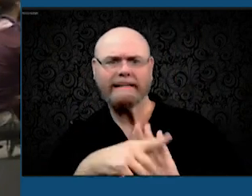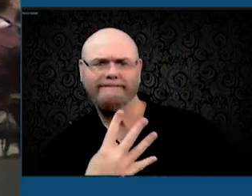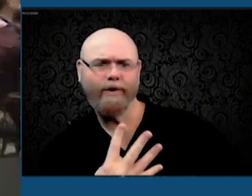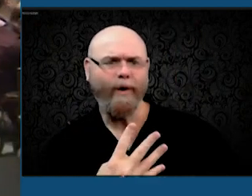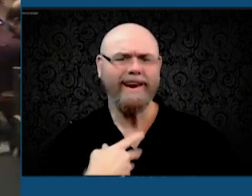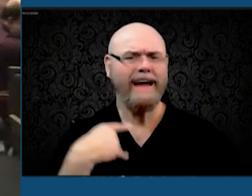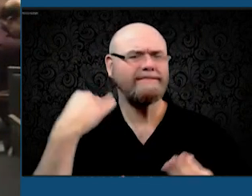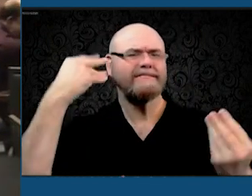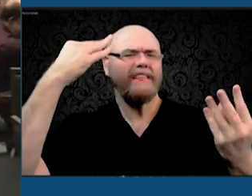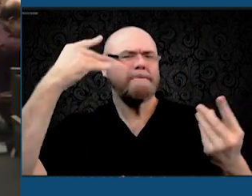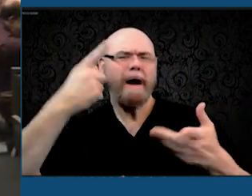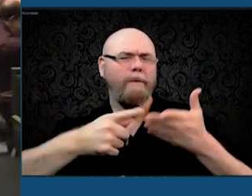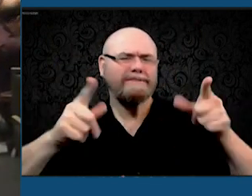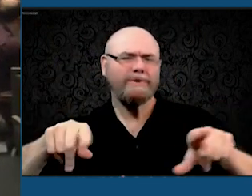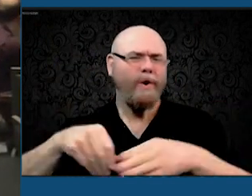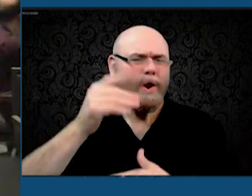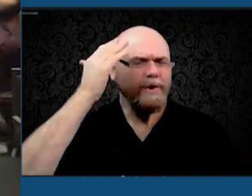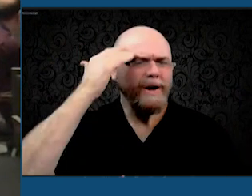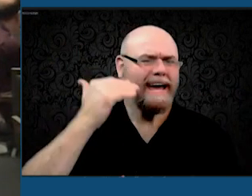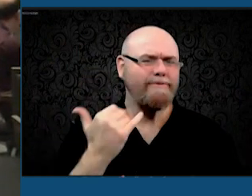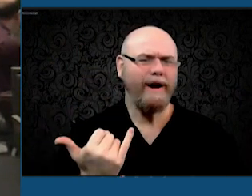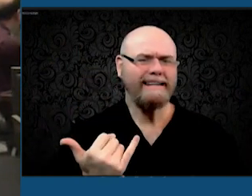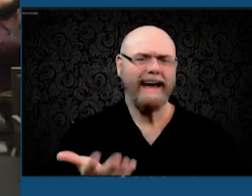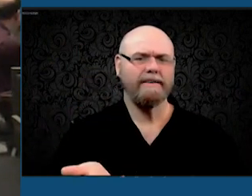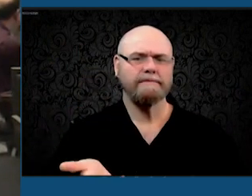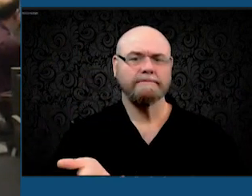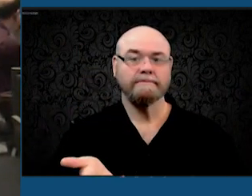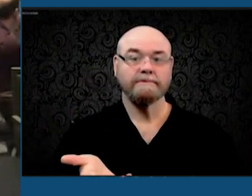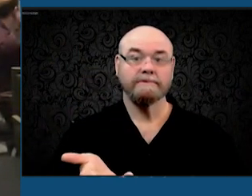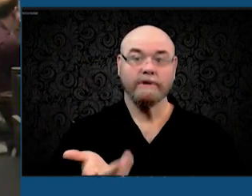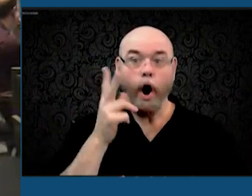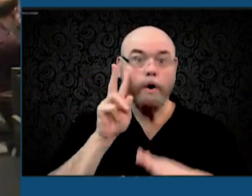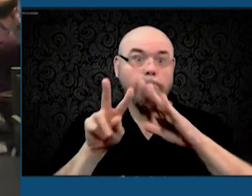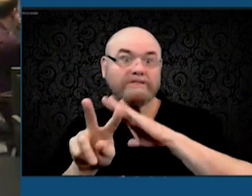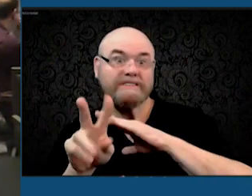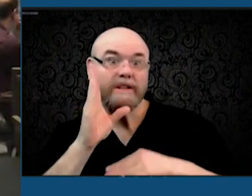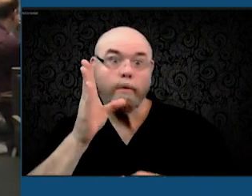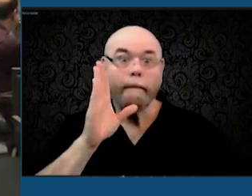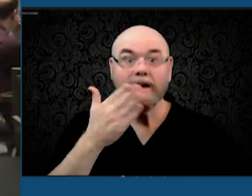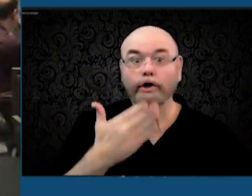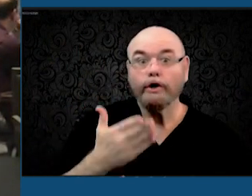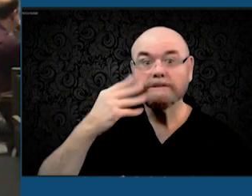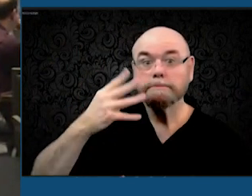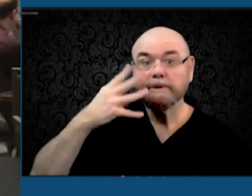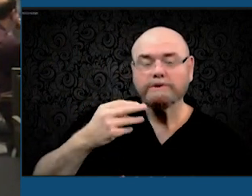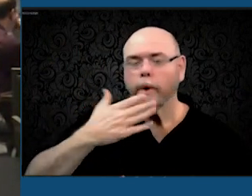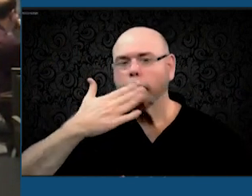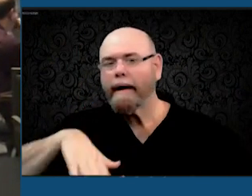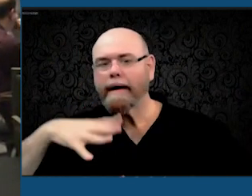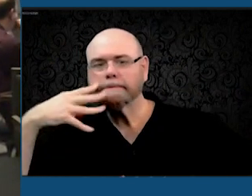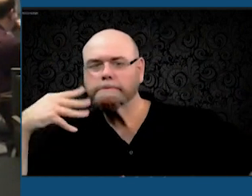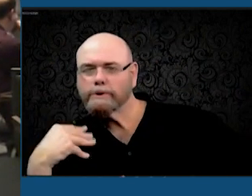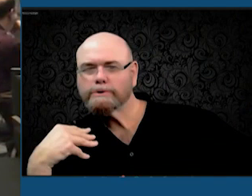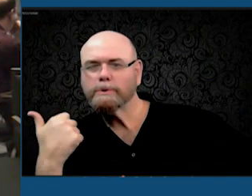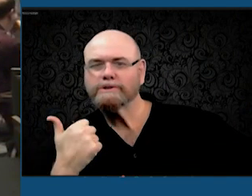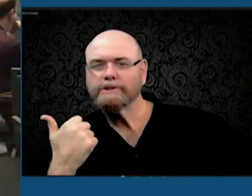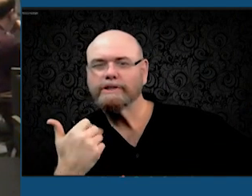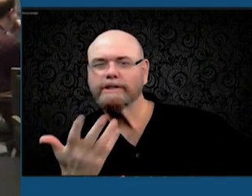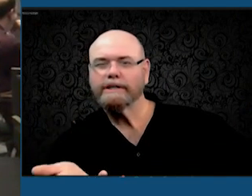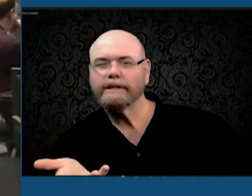It's all about what's in your head right now. Are you predicting that this is going to be a good experience? Are you predicting I want